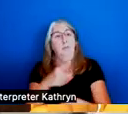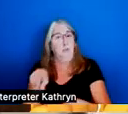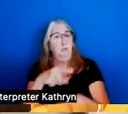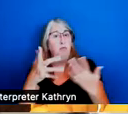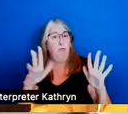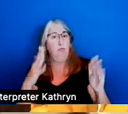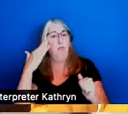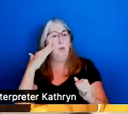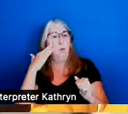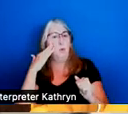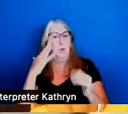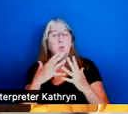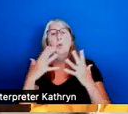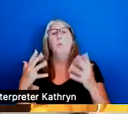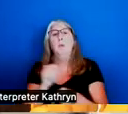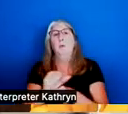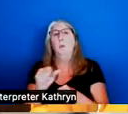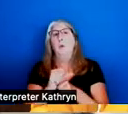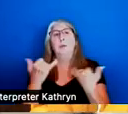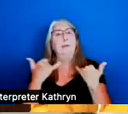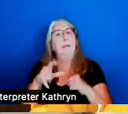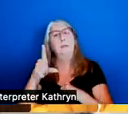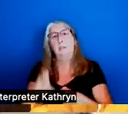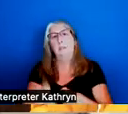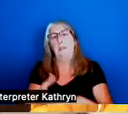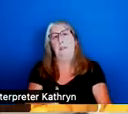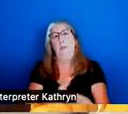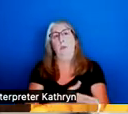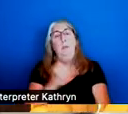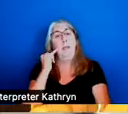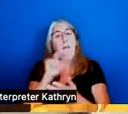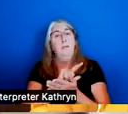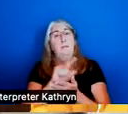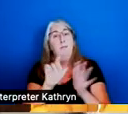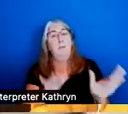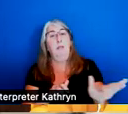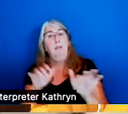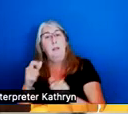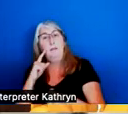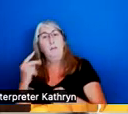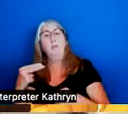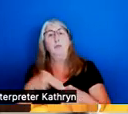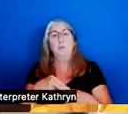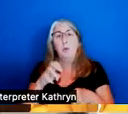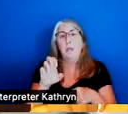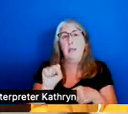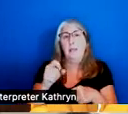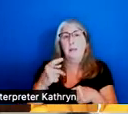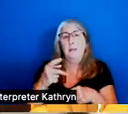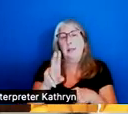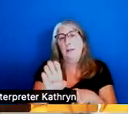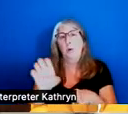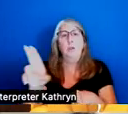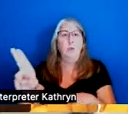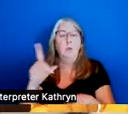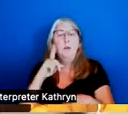know, so much of that work remains. And as I left the law to join Esperanza United, looking to serve survivors,